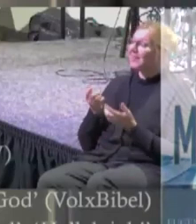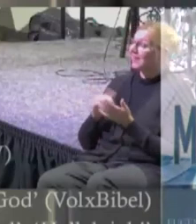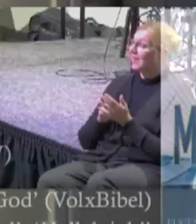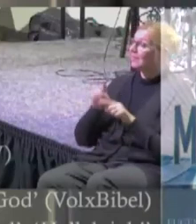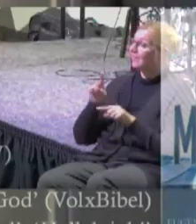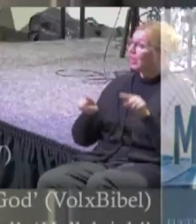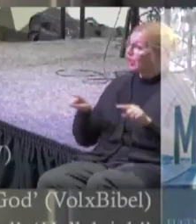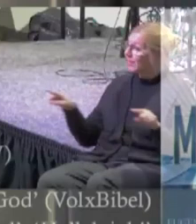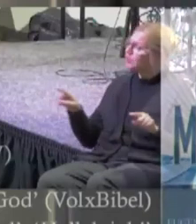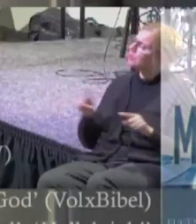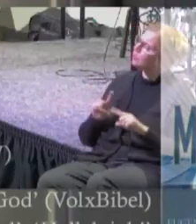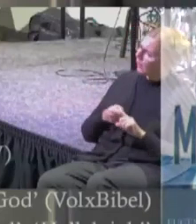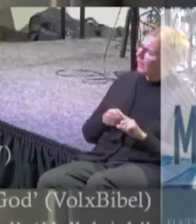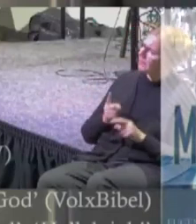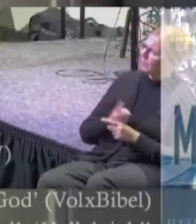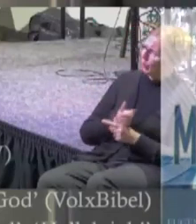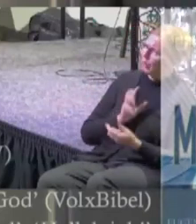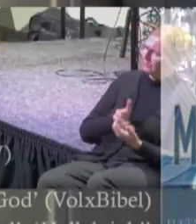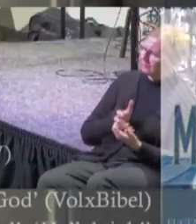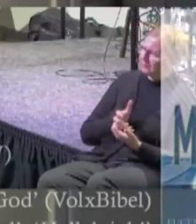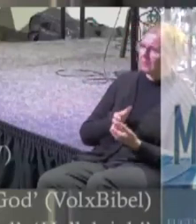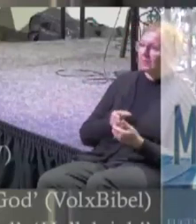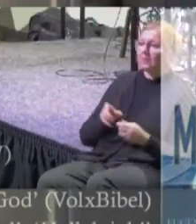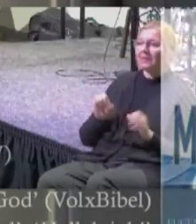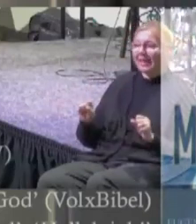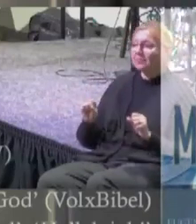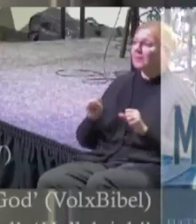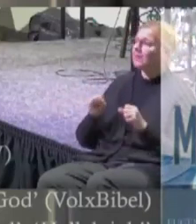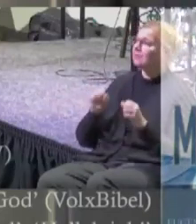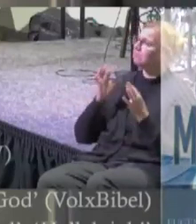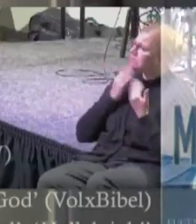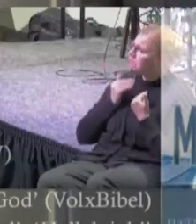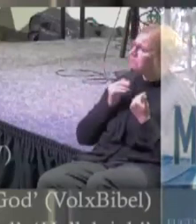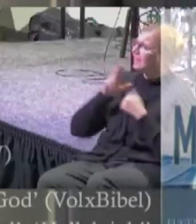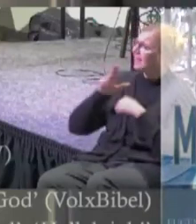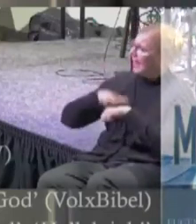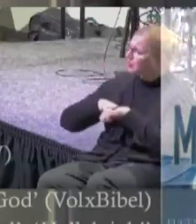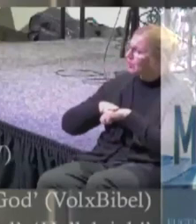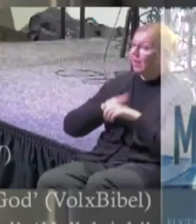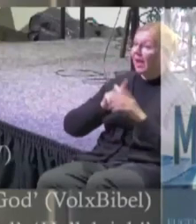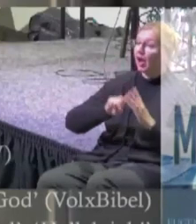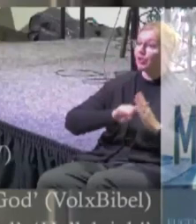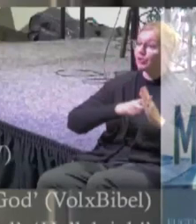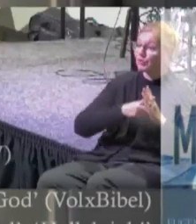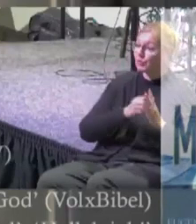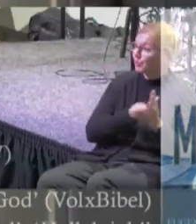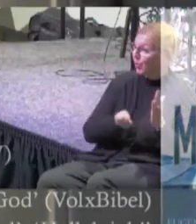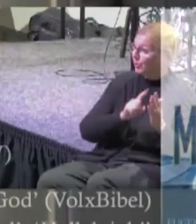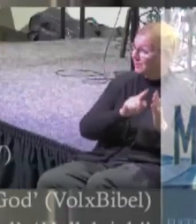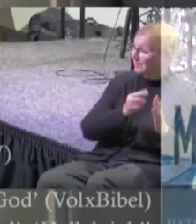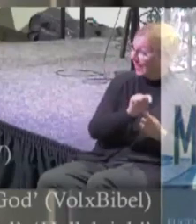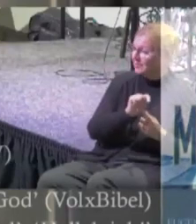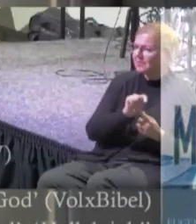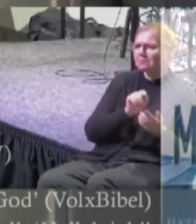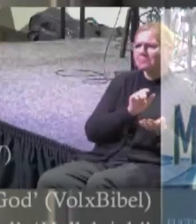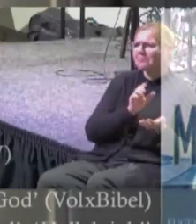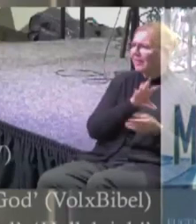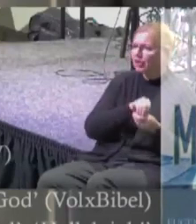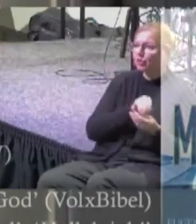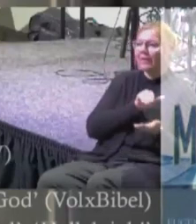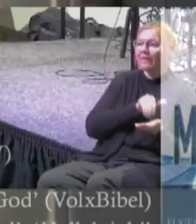where appropriate, is sweet and natural. And our source texts themselves, in fact, include frequent,